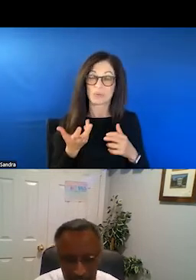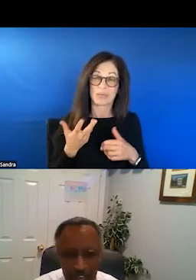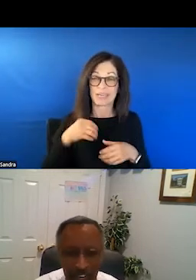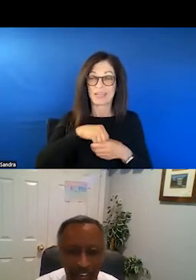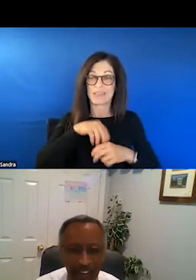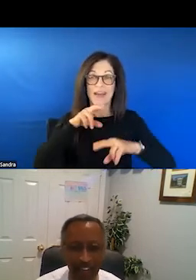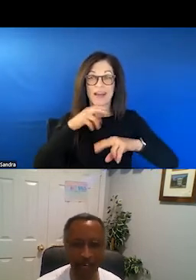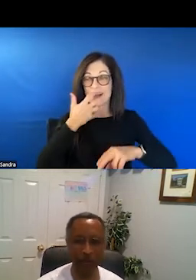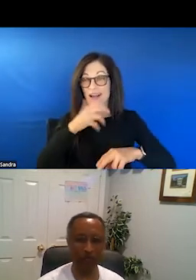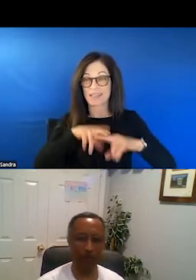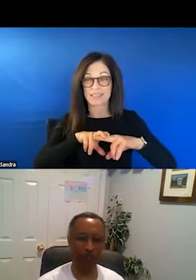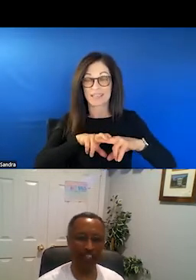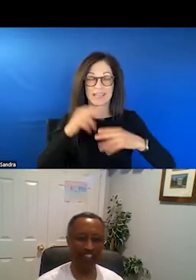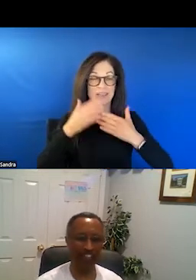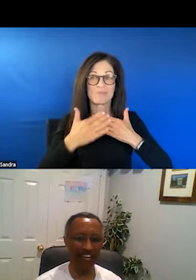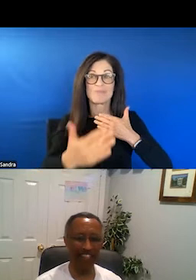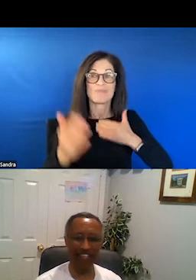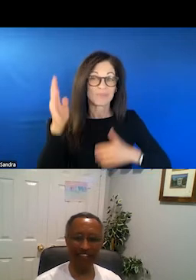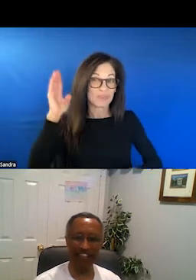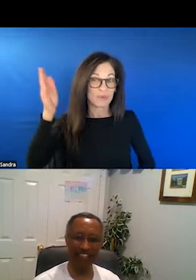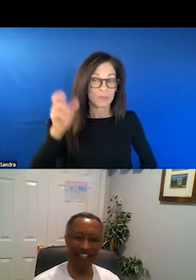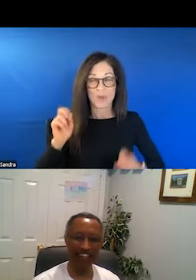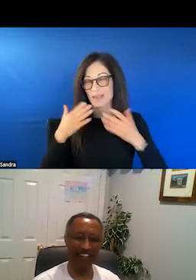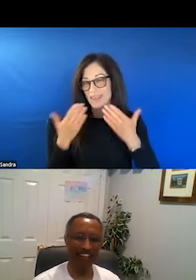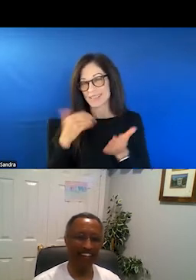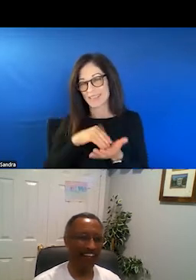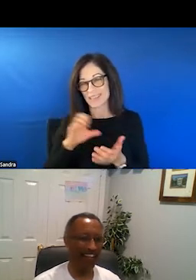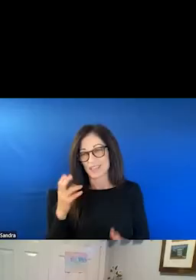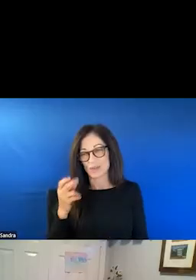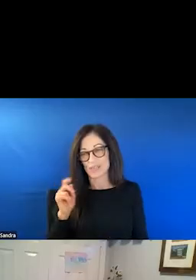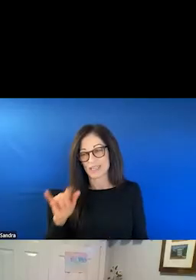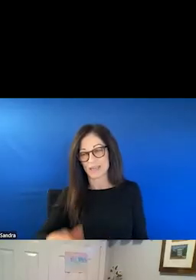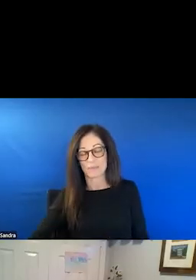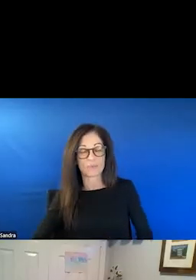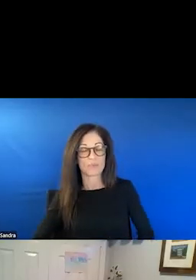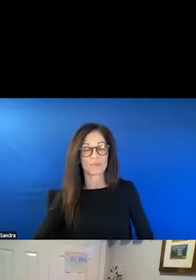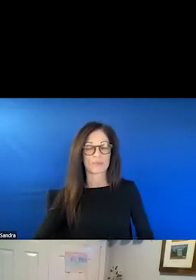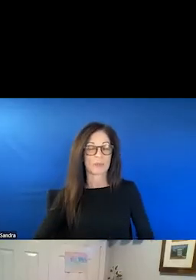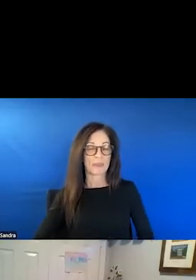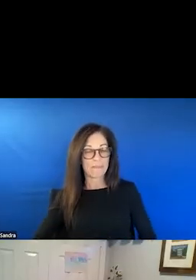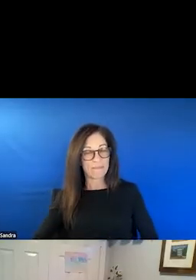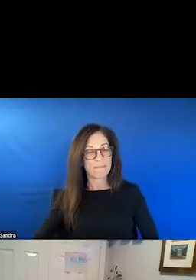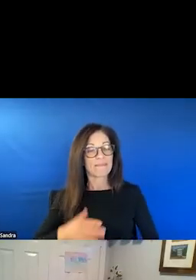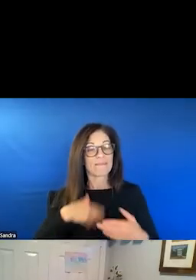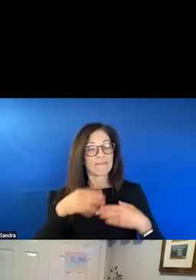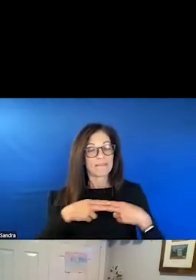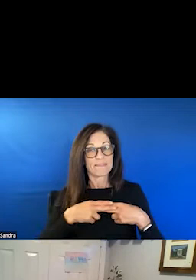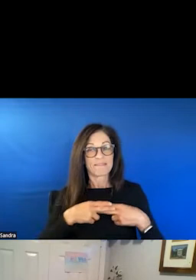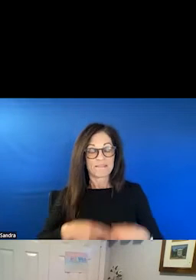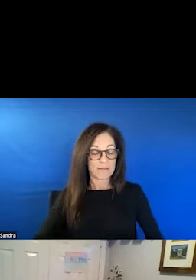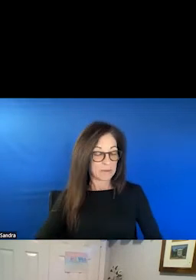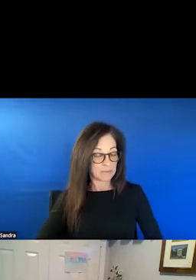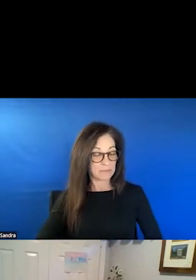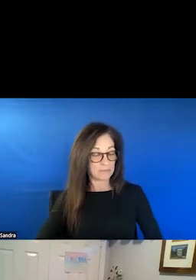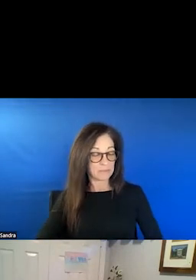seat going forward. All right, thanks again, Christy. Let's move to the next slide, please. Okay, this is a